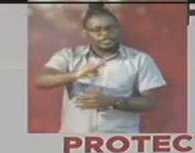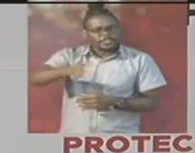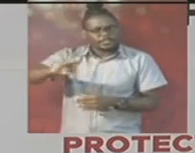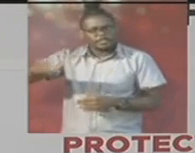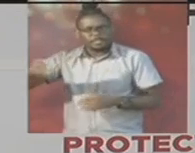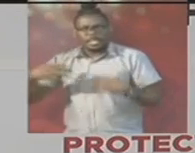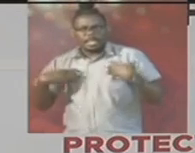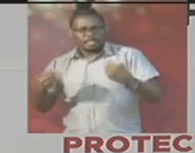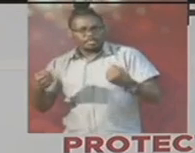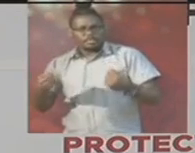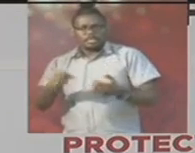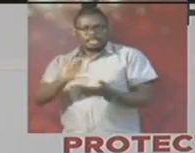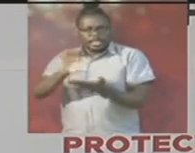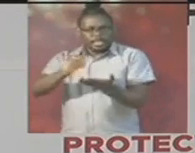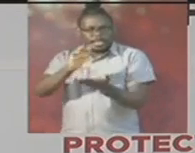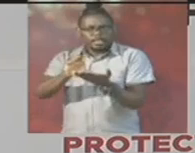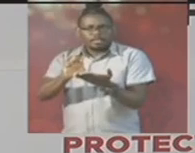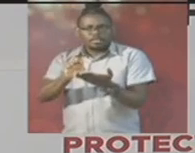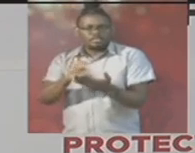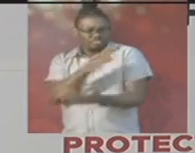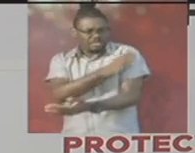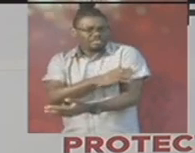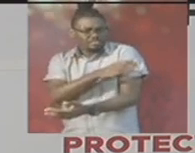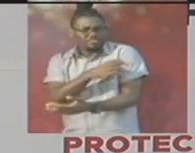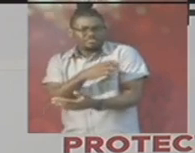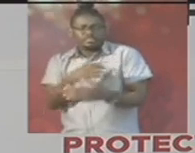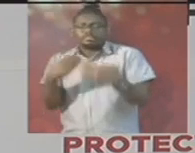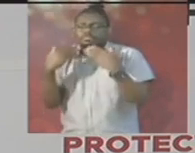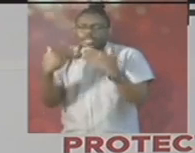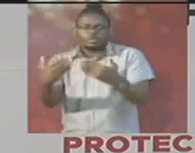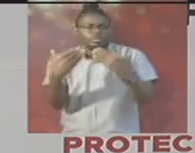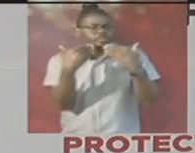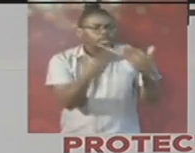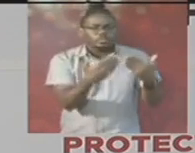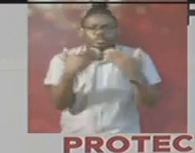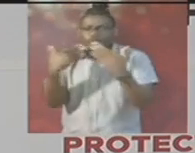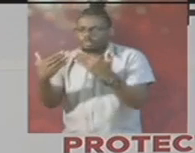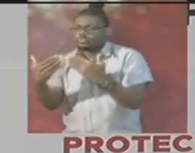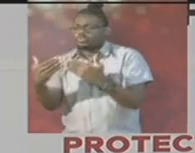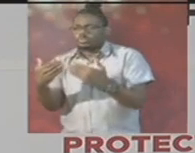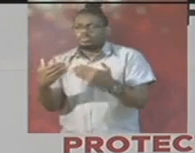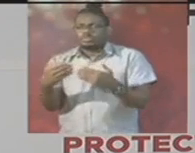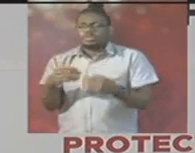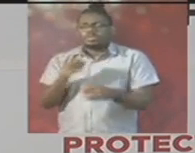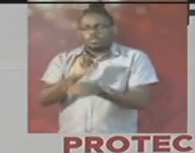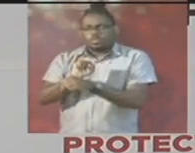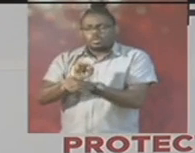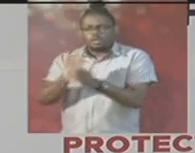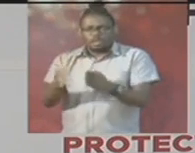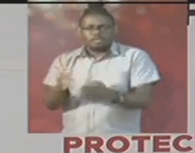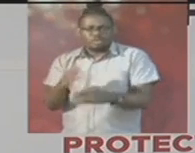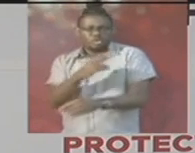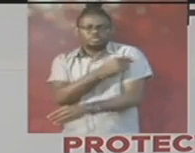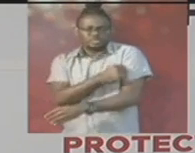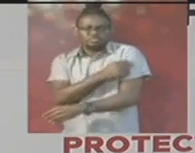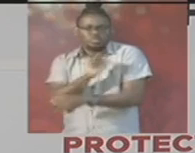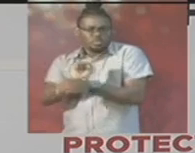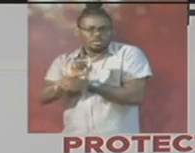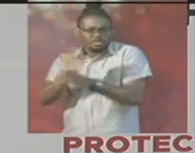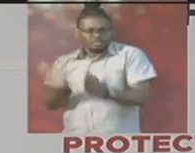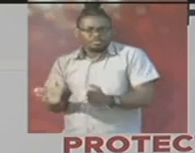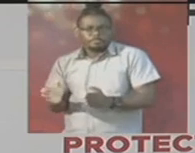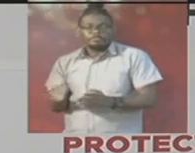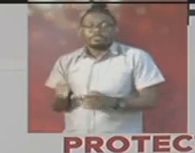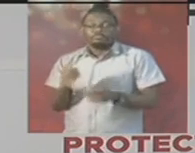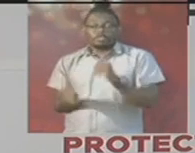in the future. So thank you, healthcare workers, once again for stepping up to the plate. But Trinidad and Tobago,